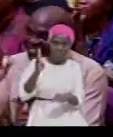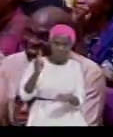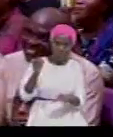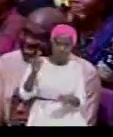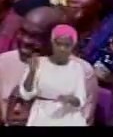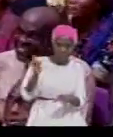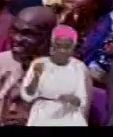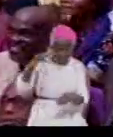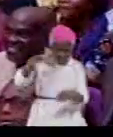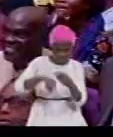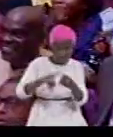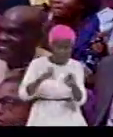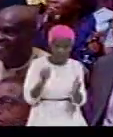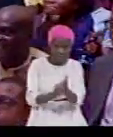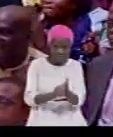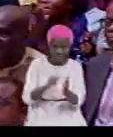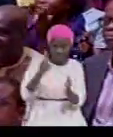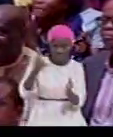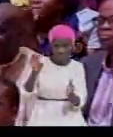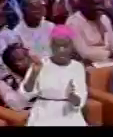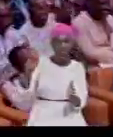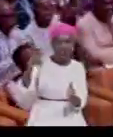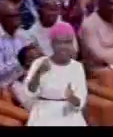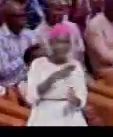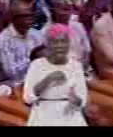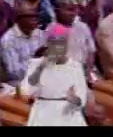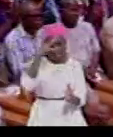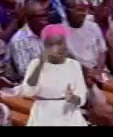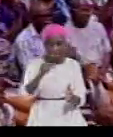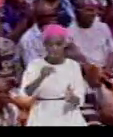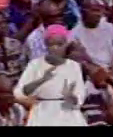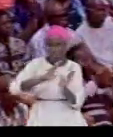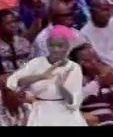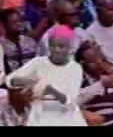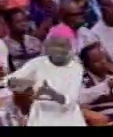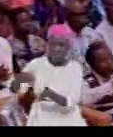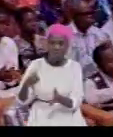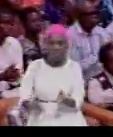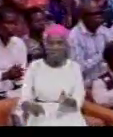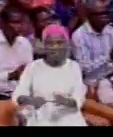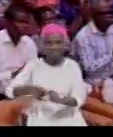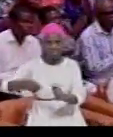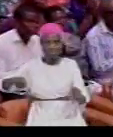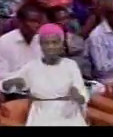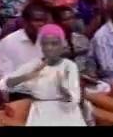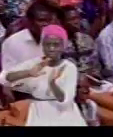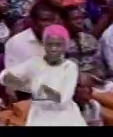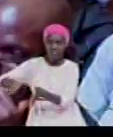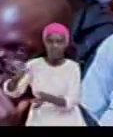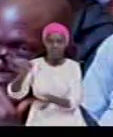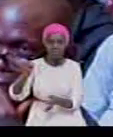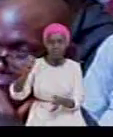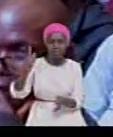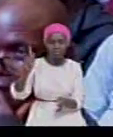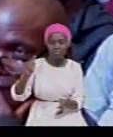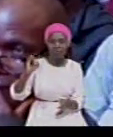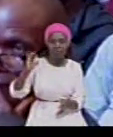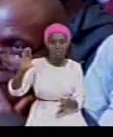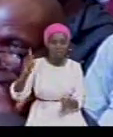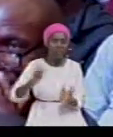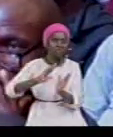the boy threw away the stick and the boy started walking majestically with